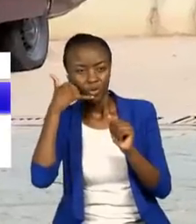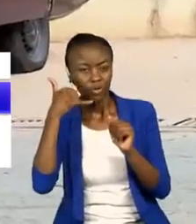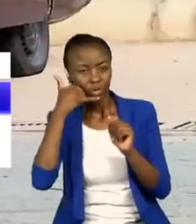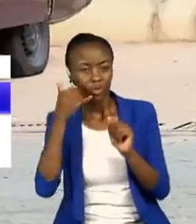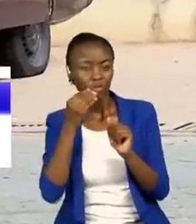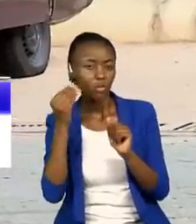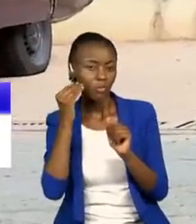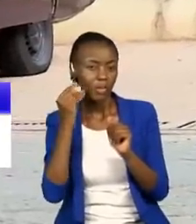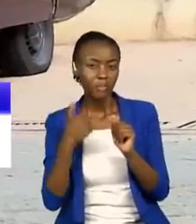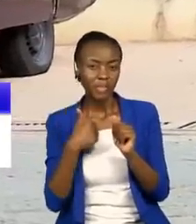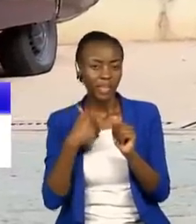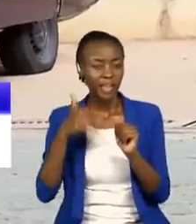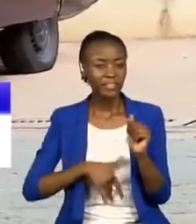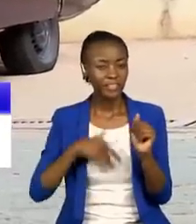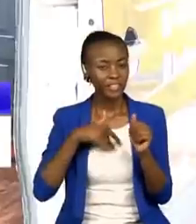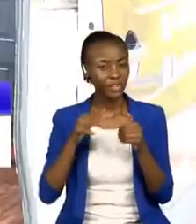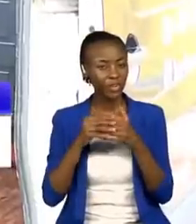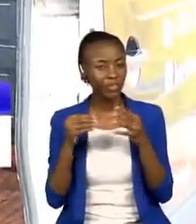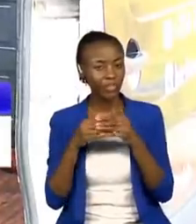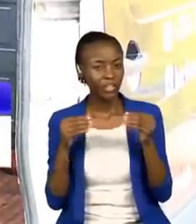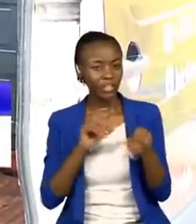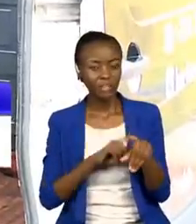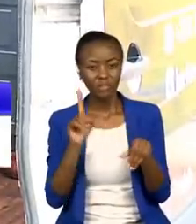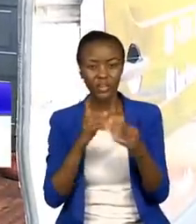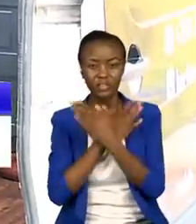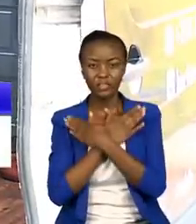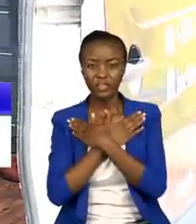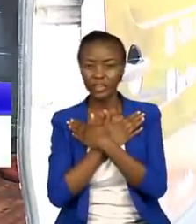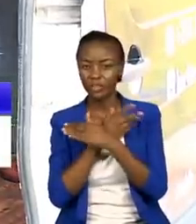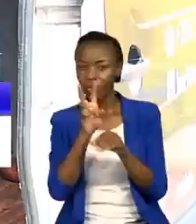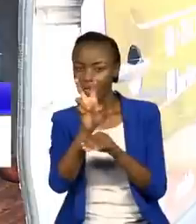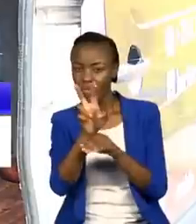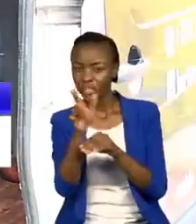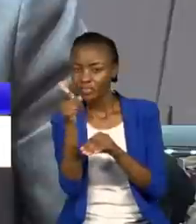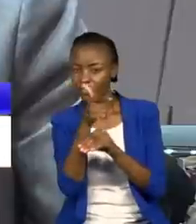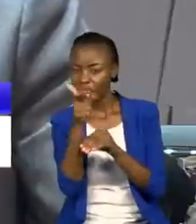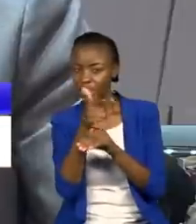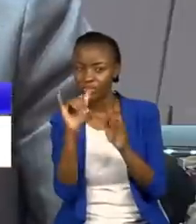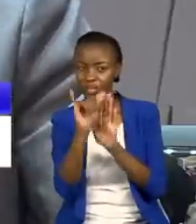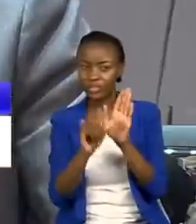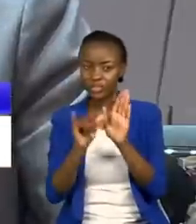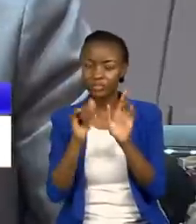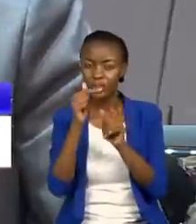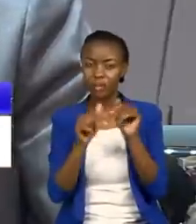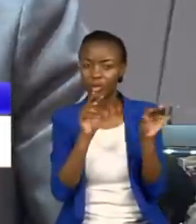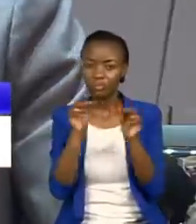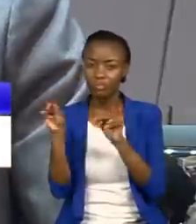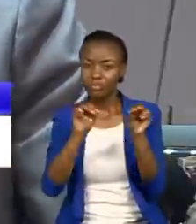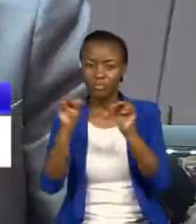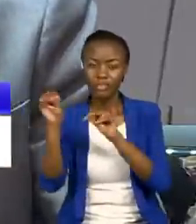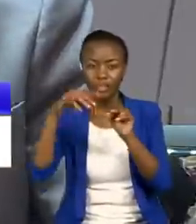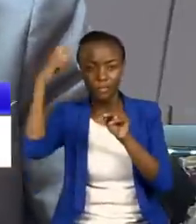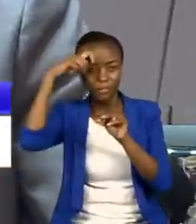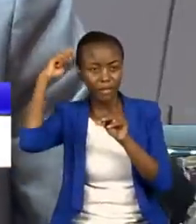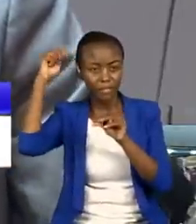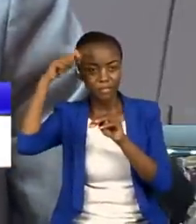that. I remember this idea, I was just sitting with my friend one day and we were watching videos on YouTube about the mobile barbershops, you know, in the UK, in the States and